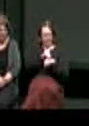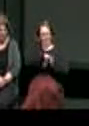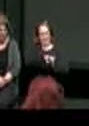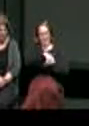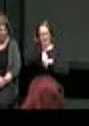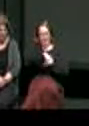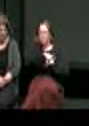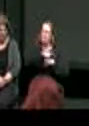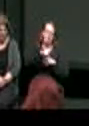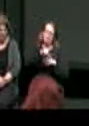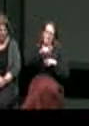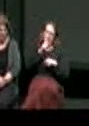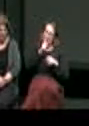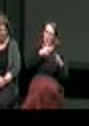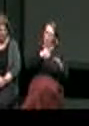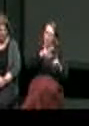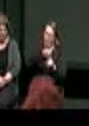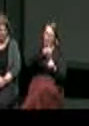what we did.